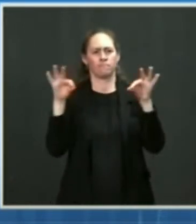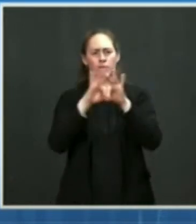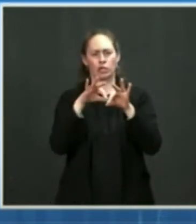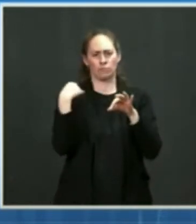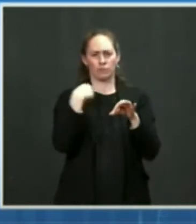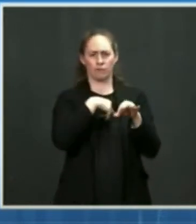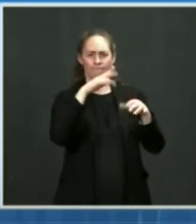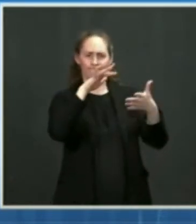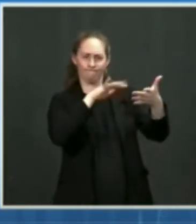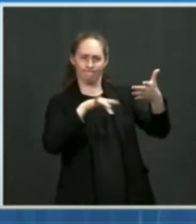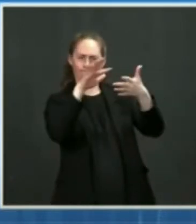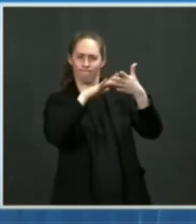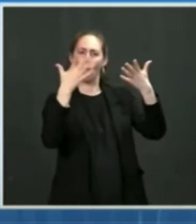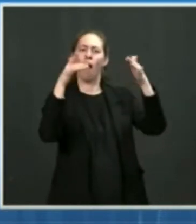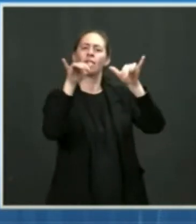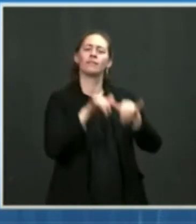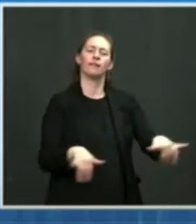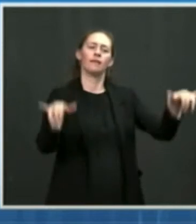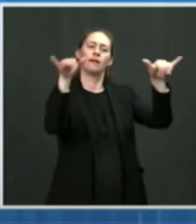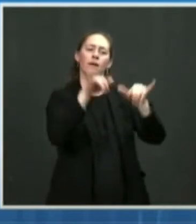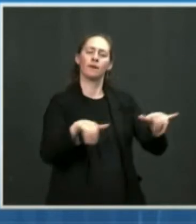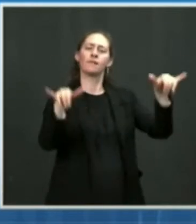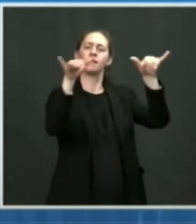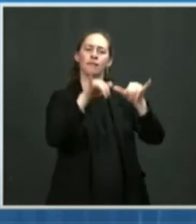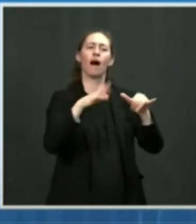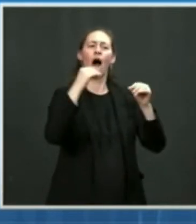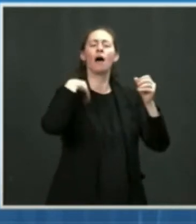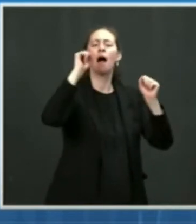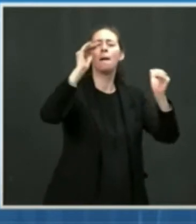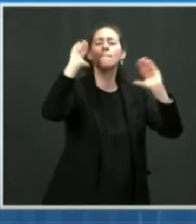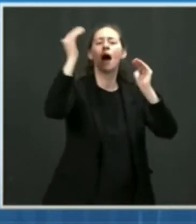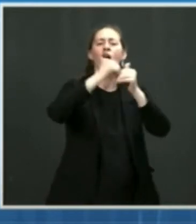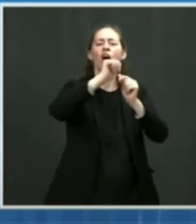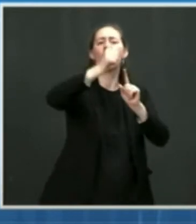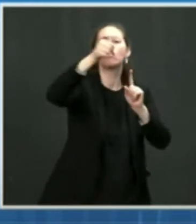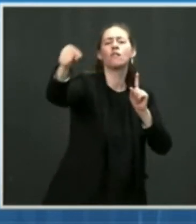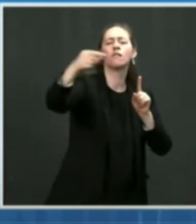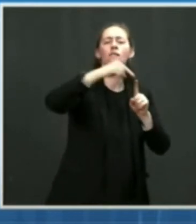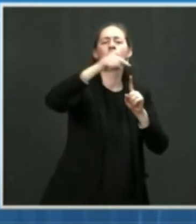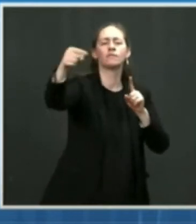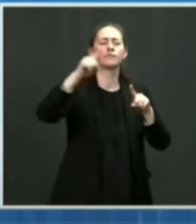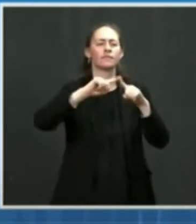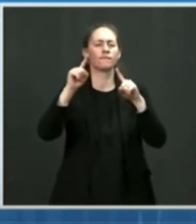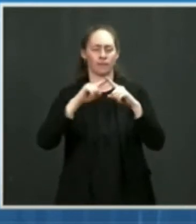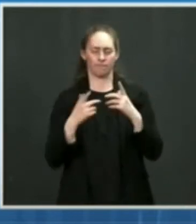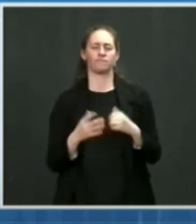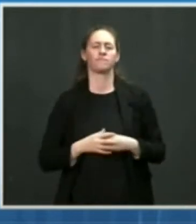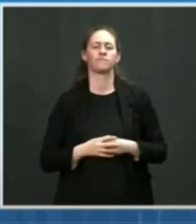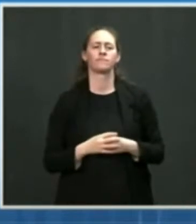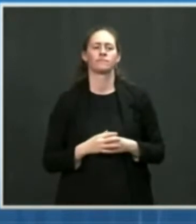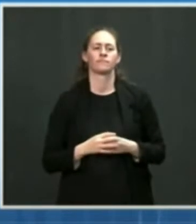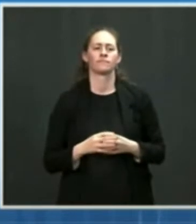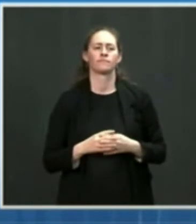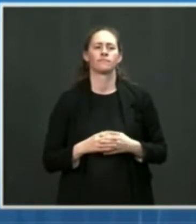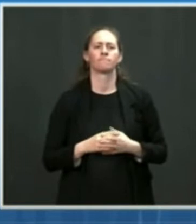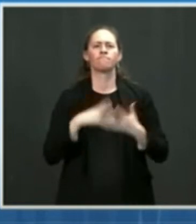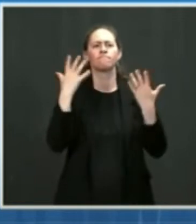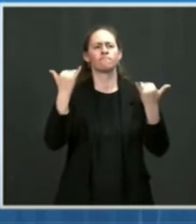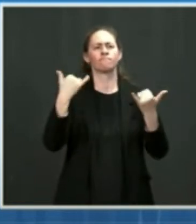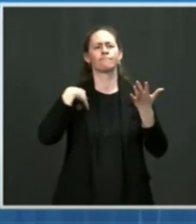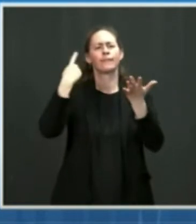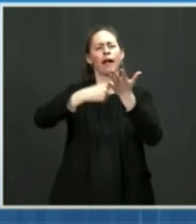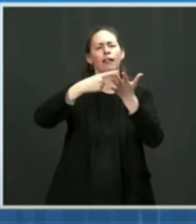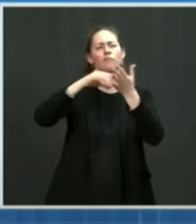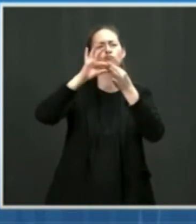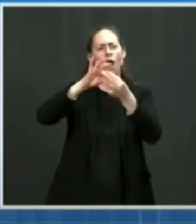are comparing it with. Next slide. I do want to mention one thing about a special group that we're